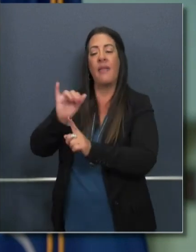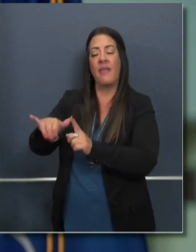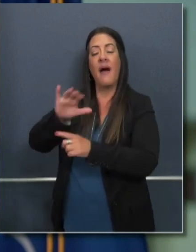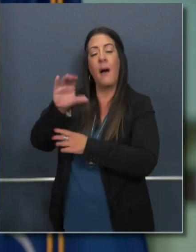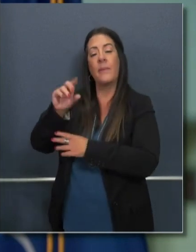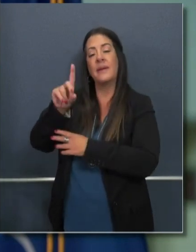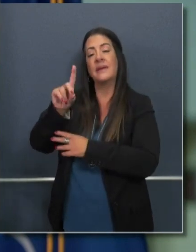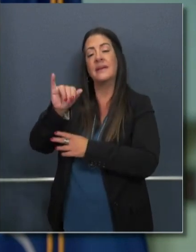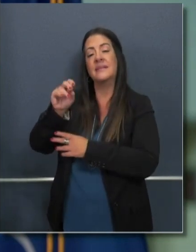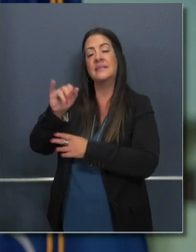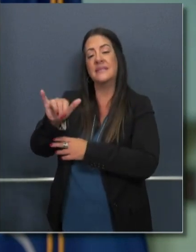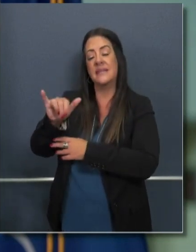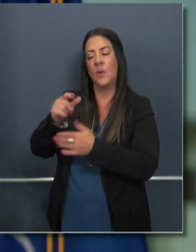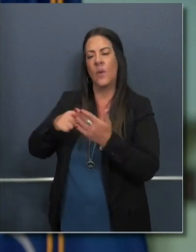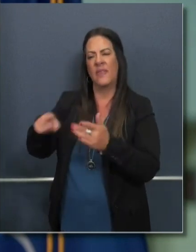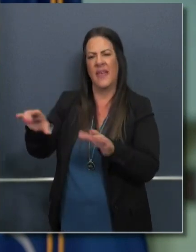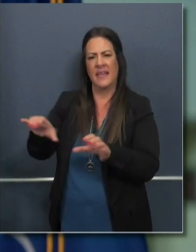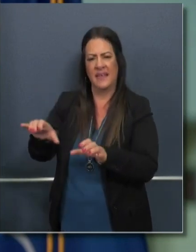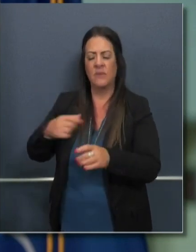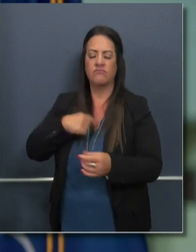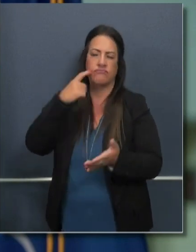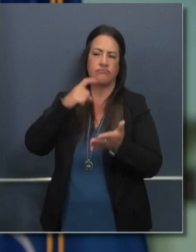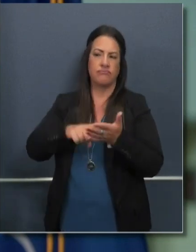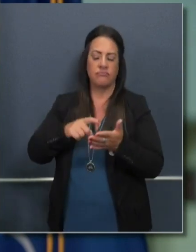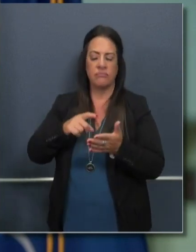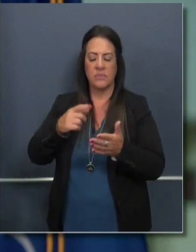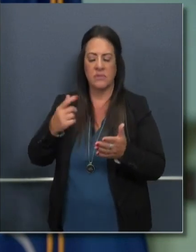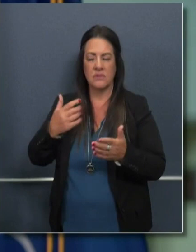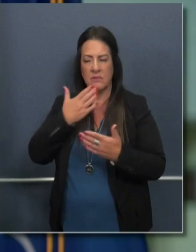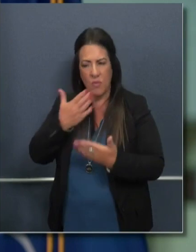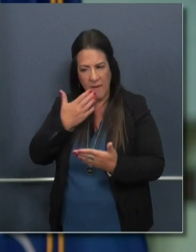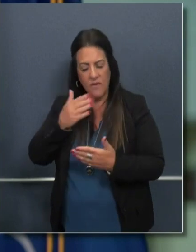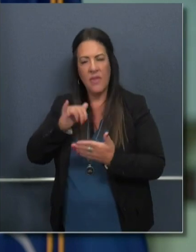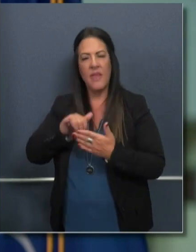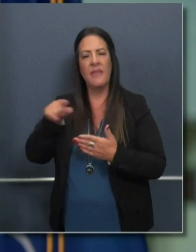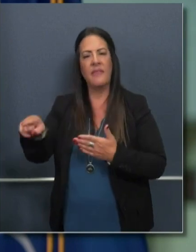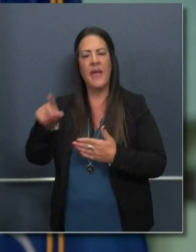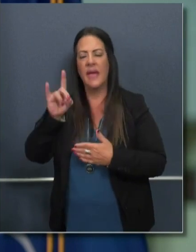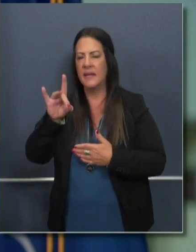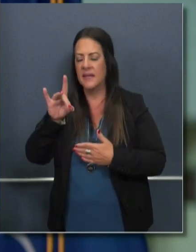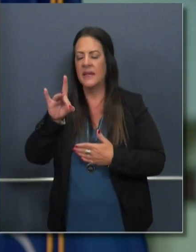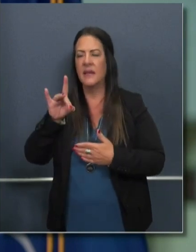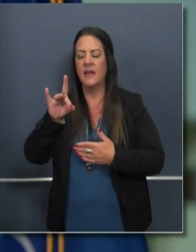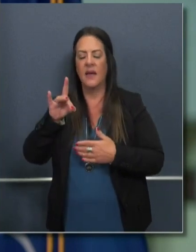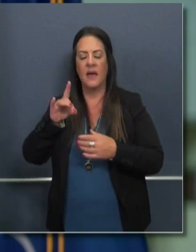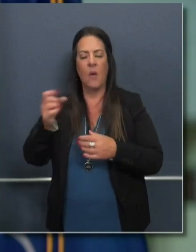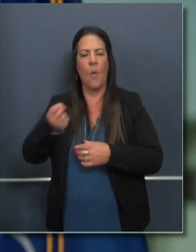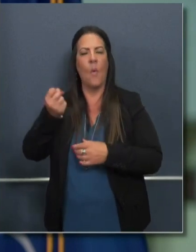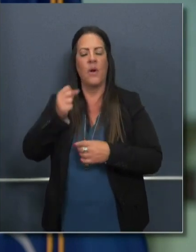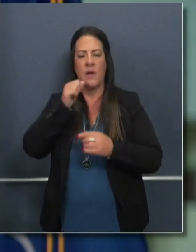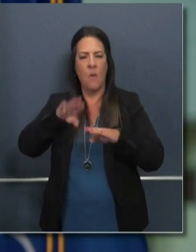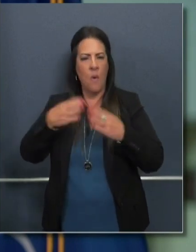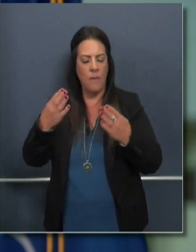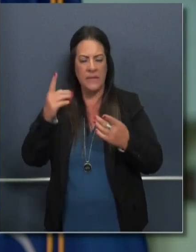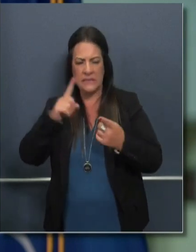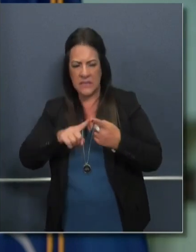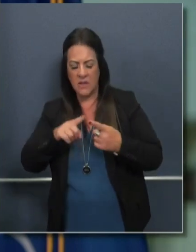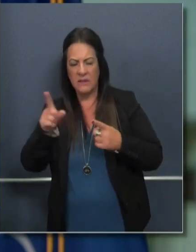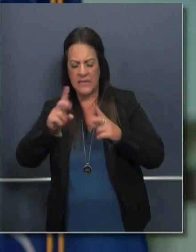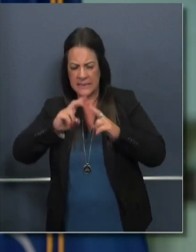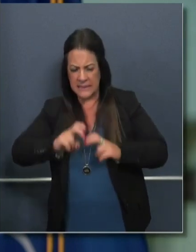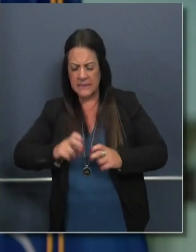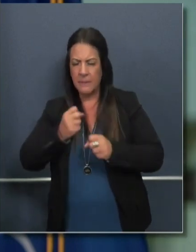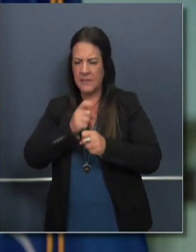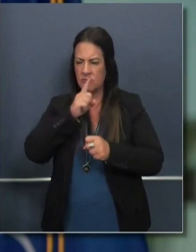we're very grateful for their recognition of the current growth and the total number of positive contacts. So,